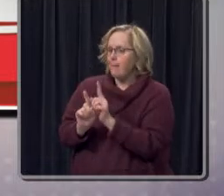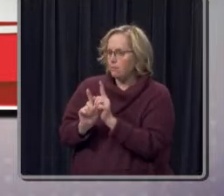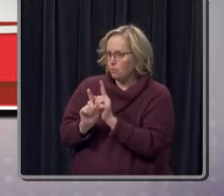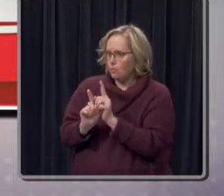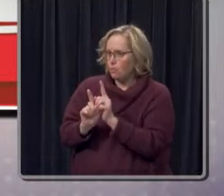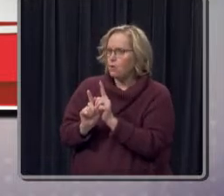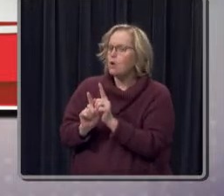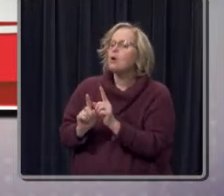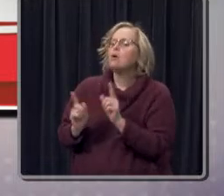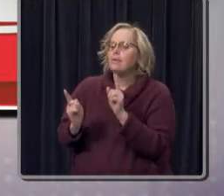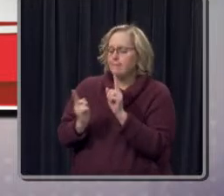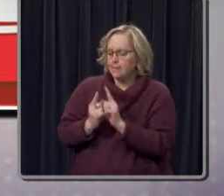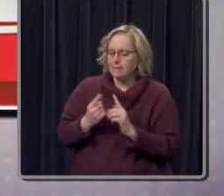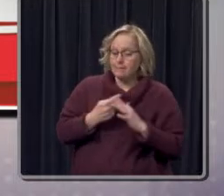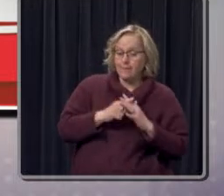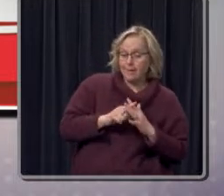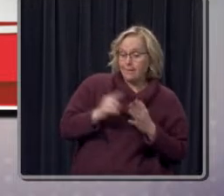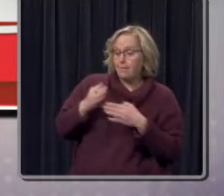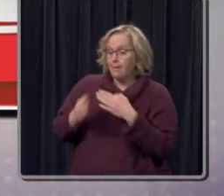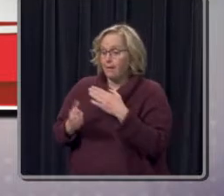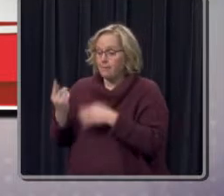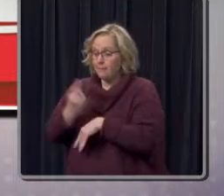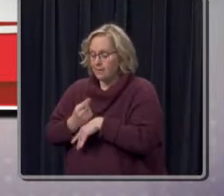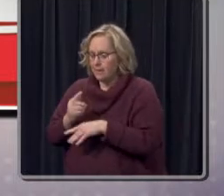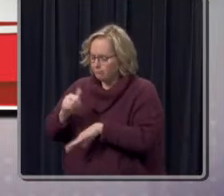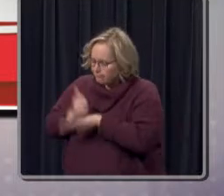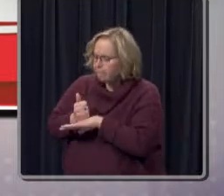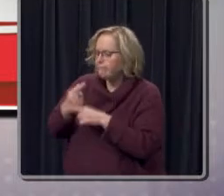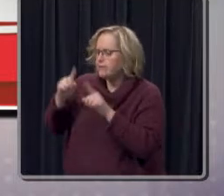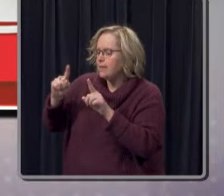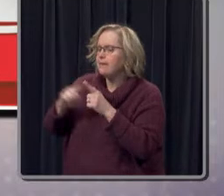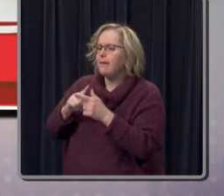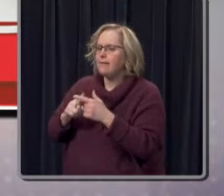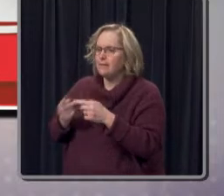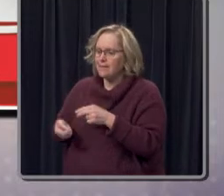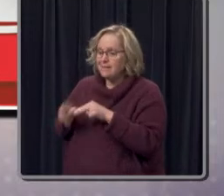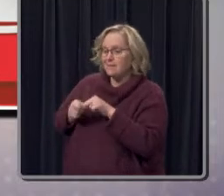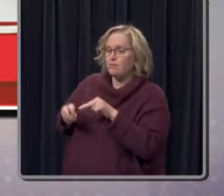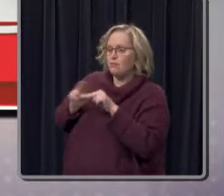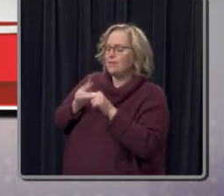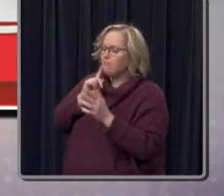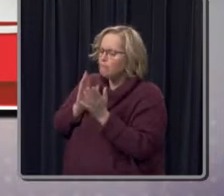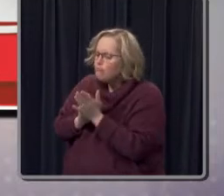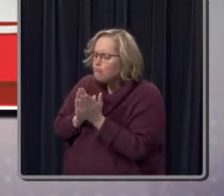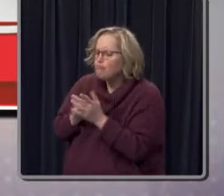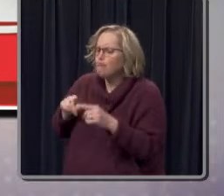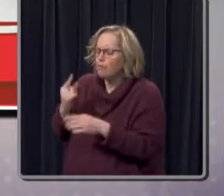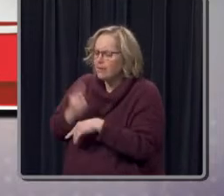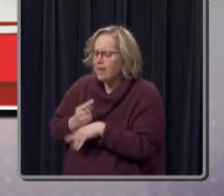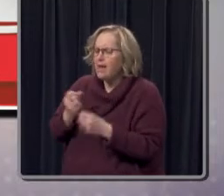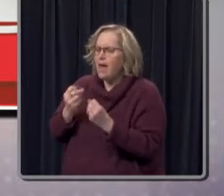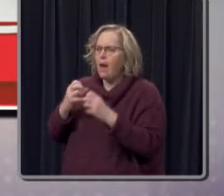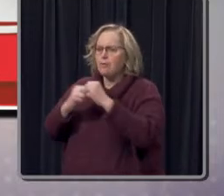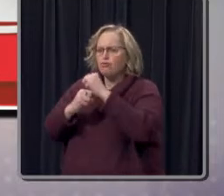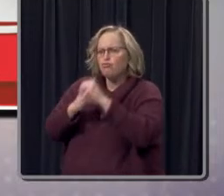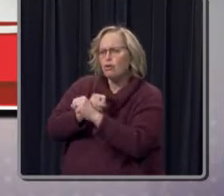beginning and the end of the day, sets them up for success, and then increases how much praise he's getting through the day, how much structure and routine he has through the